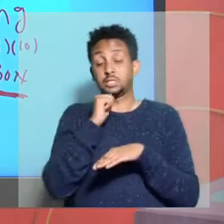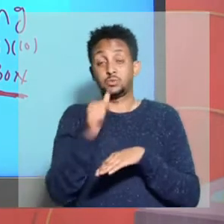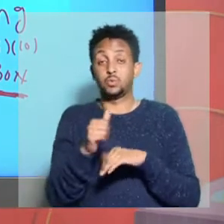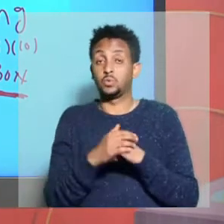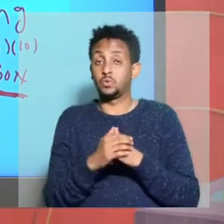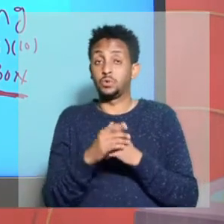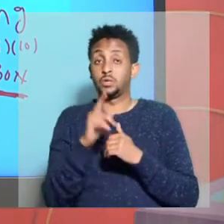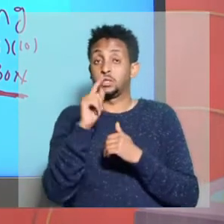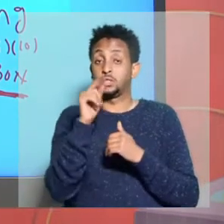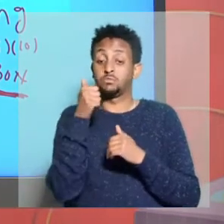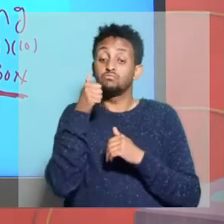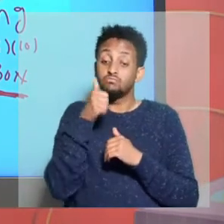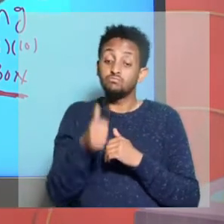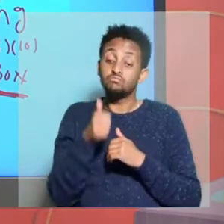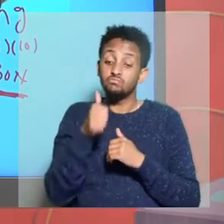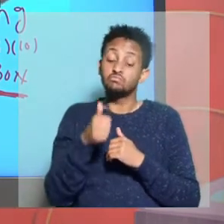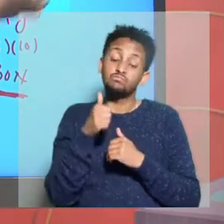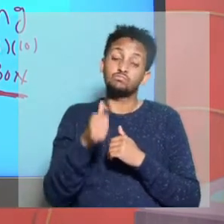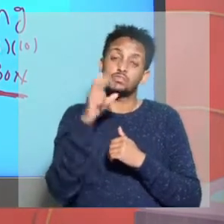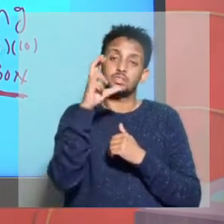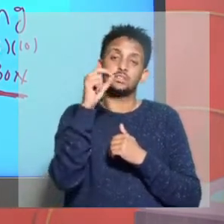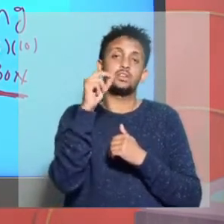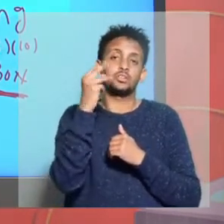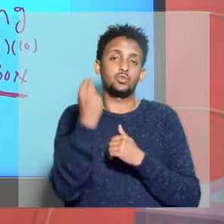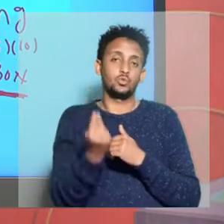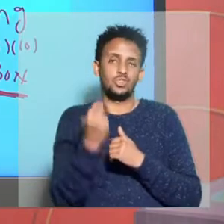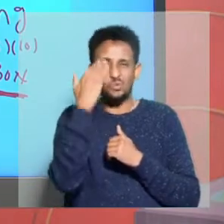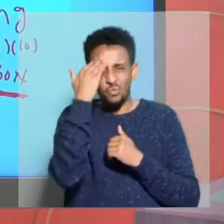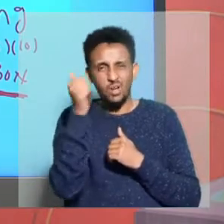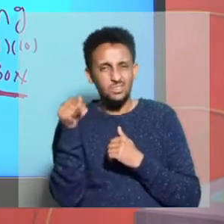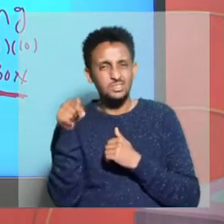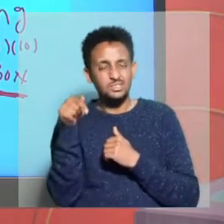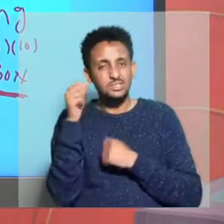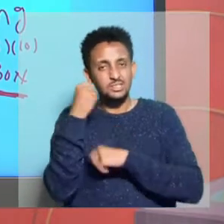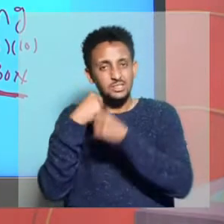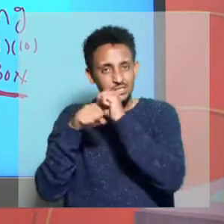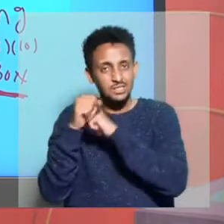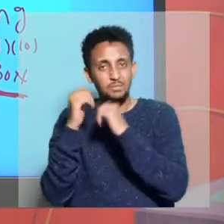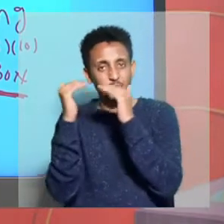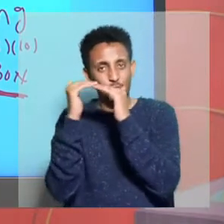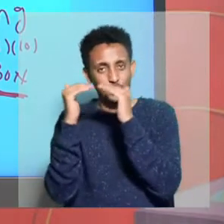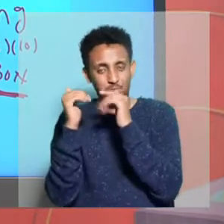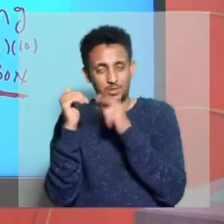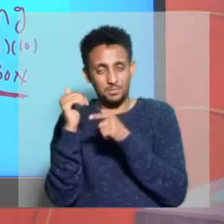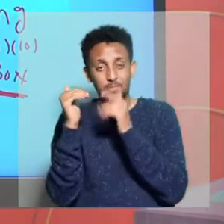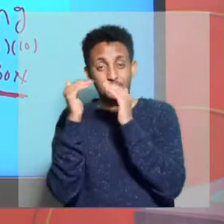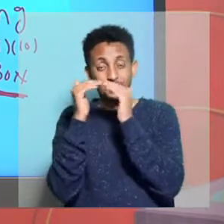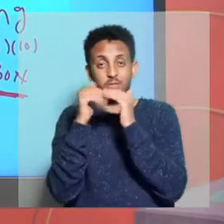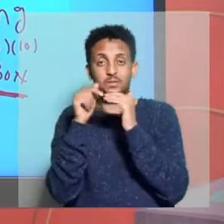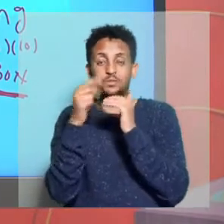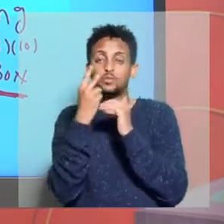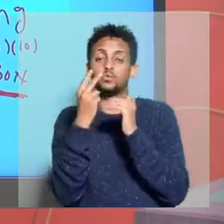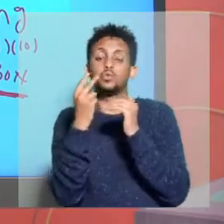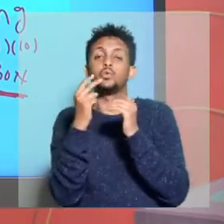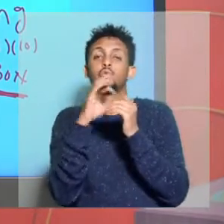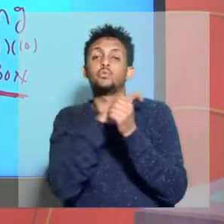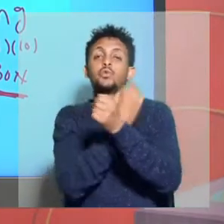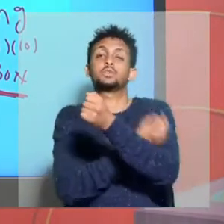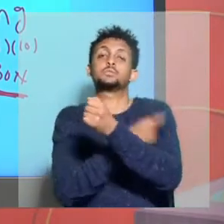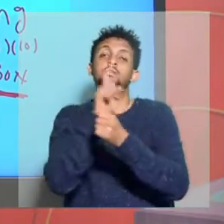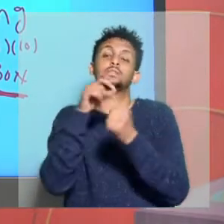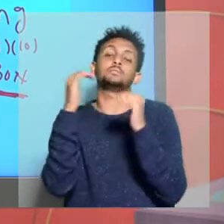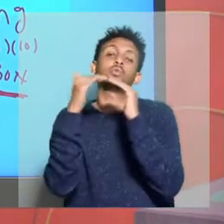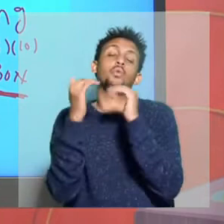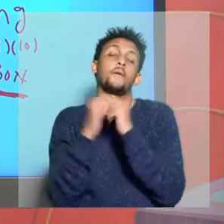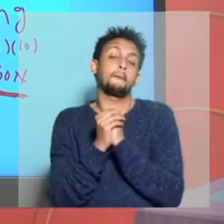here. The tension itself should be 30 Newton. Why? This system is in equilibrium. For it to be in equilibrium, the two forces must be